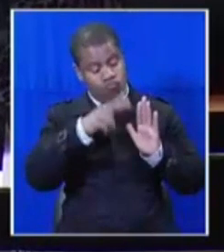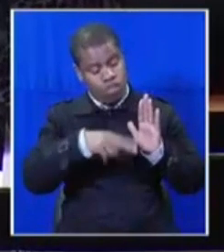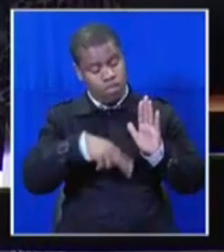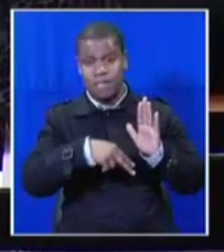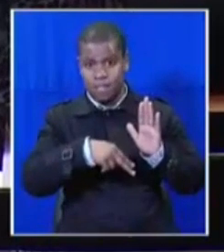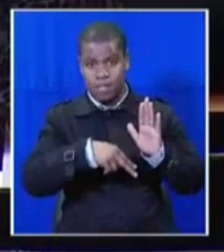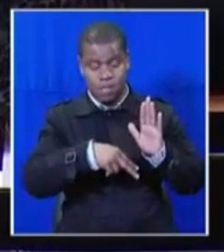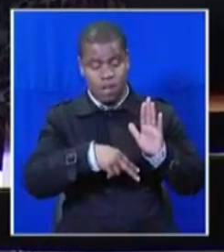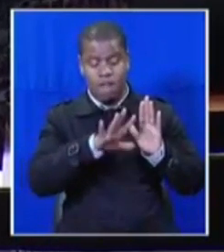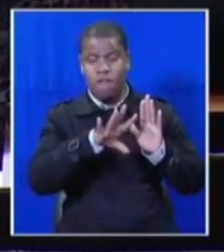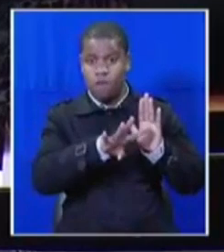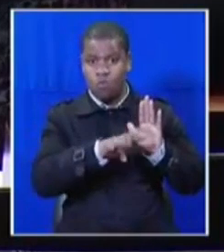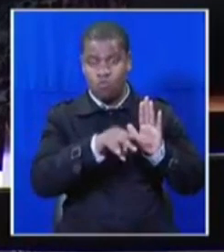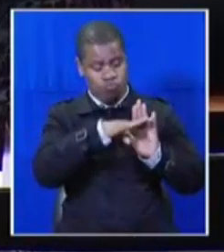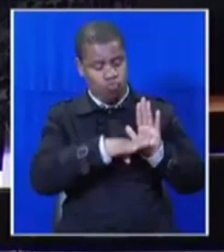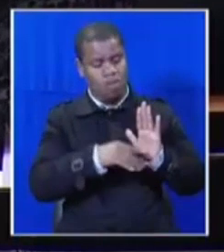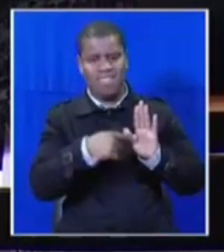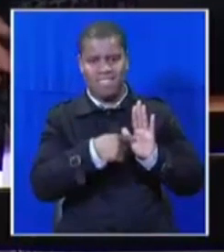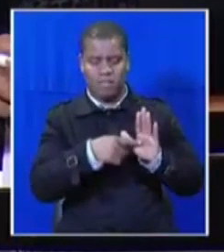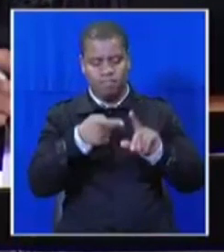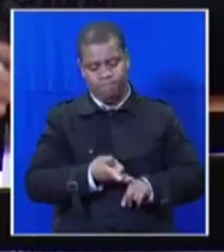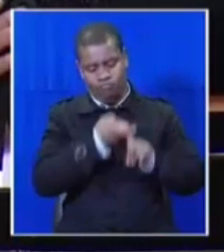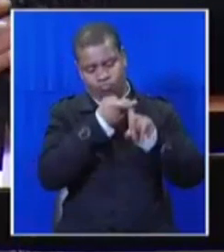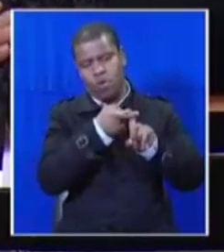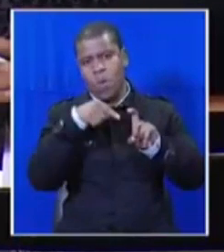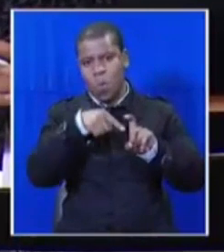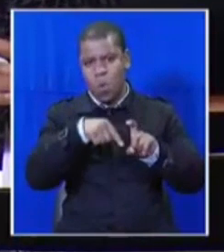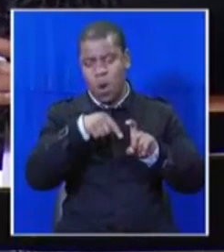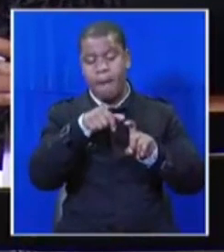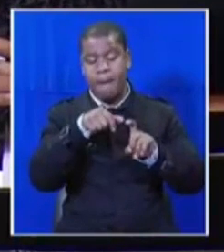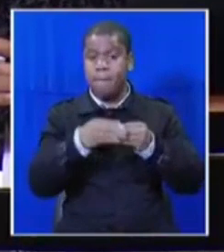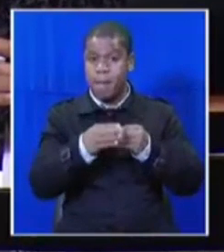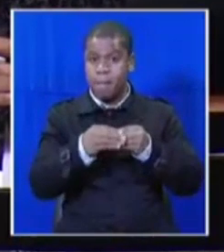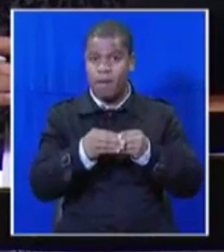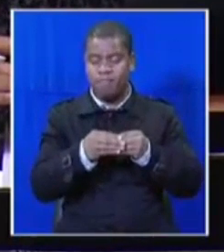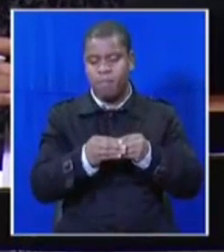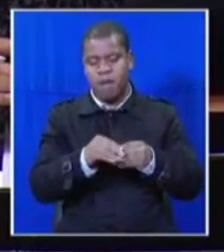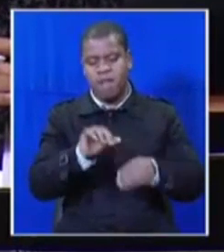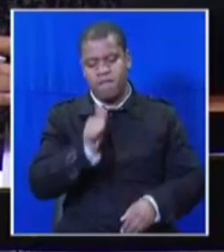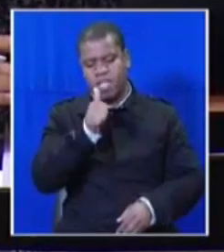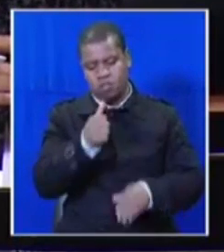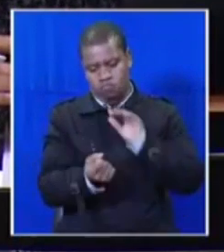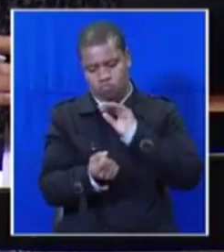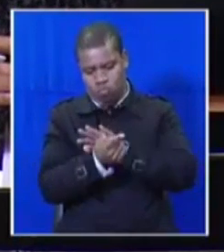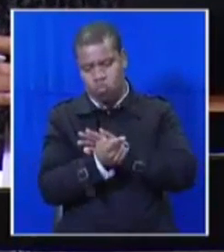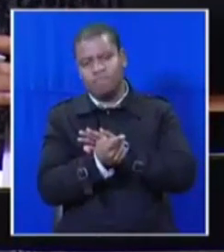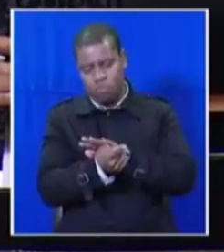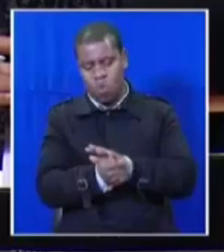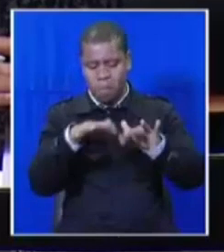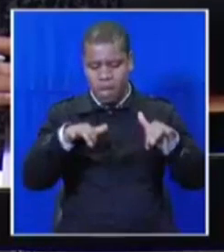read it to you, the suspension of a member shall on the first occasion during a